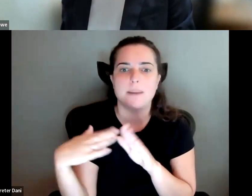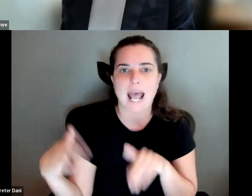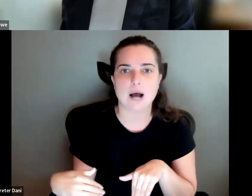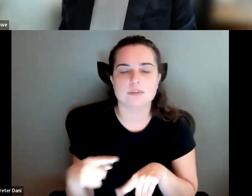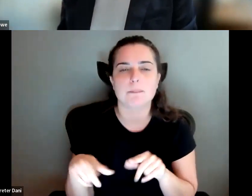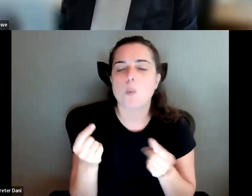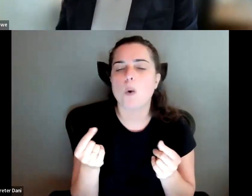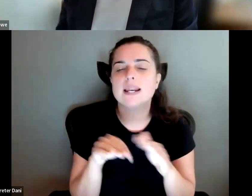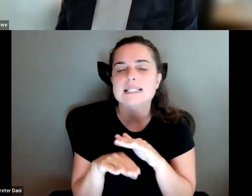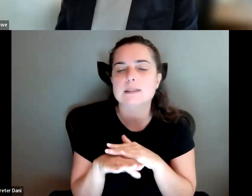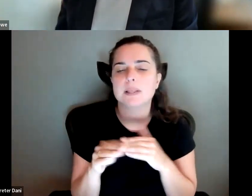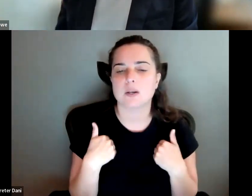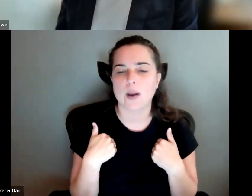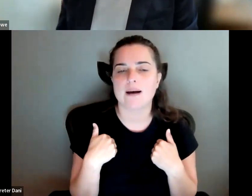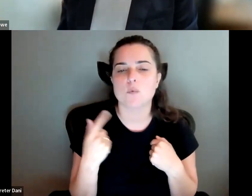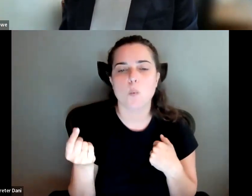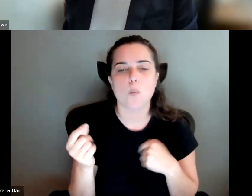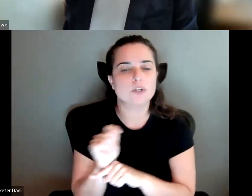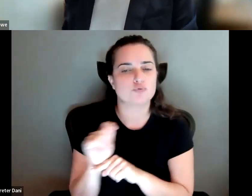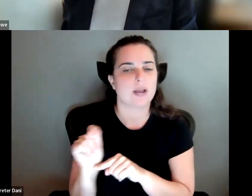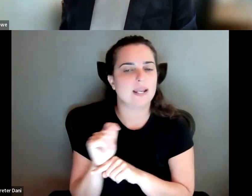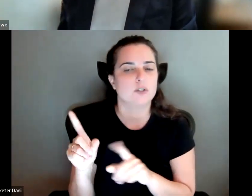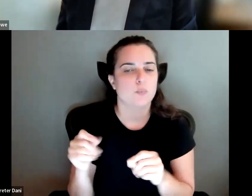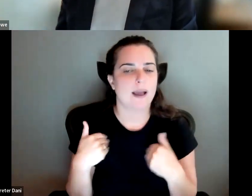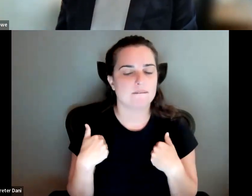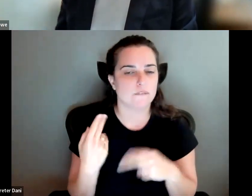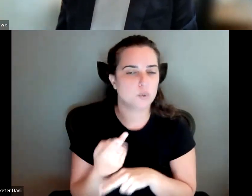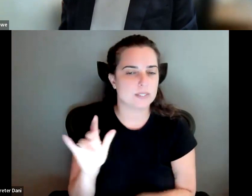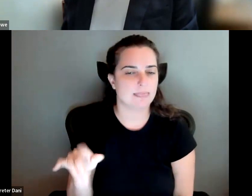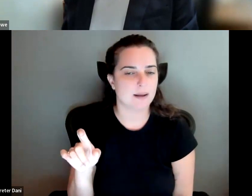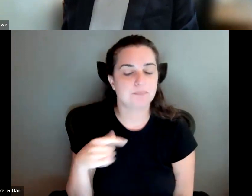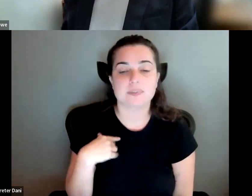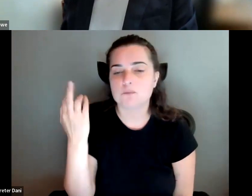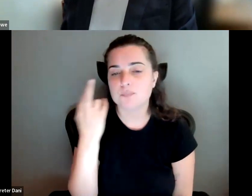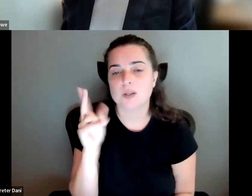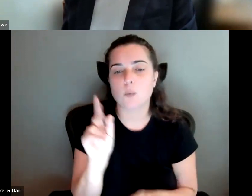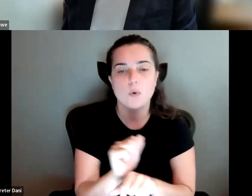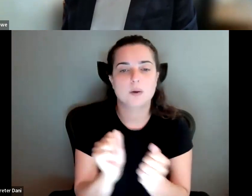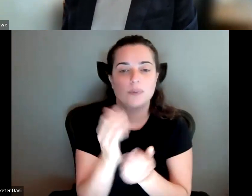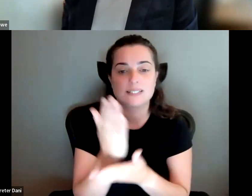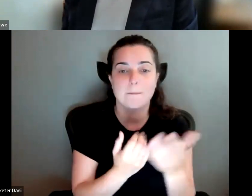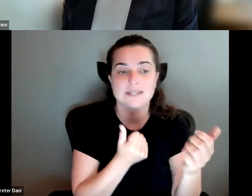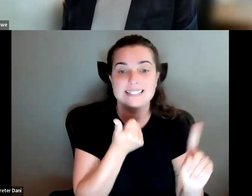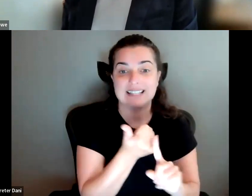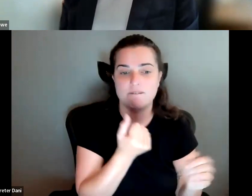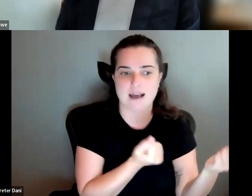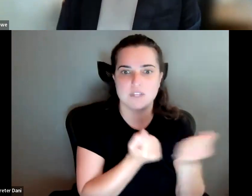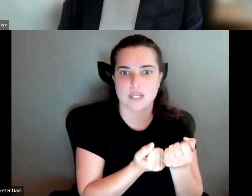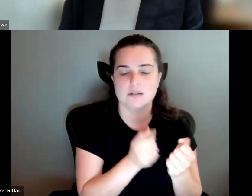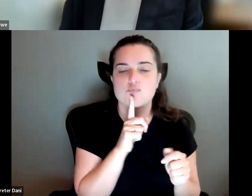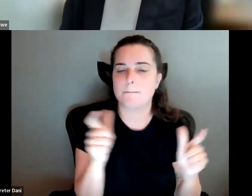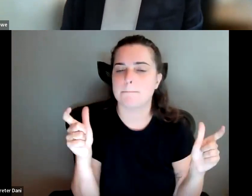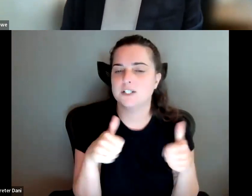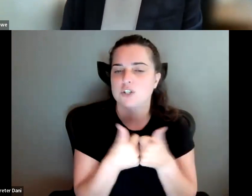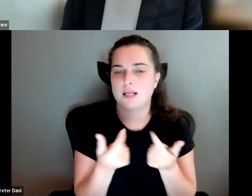accessibility do I have and what training do I have on using it? Because I have found that working with some self-advocates, a real big challenge